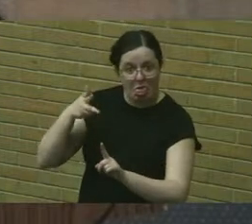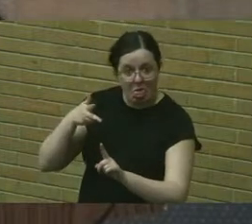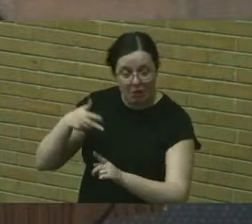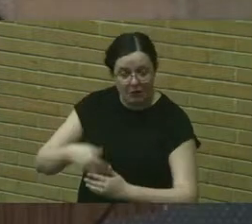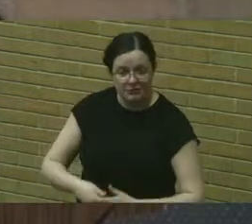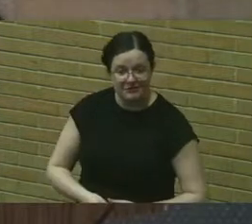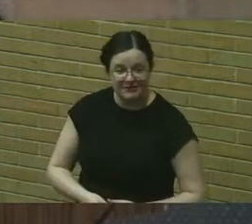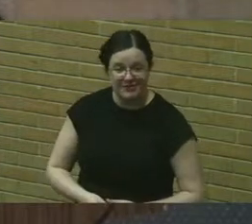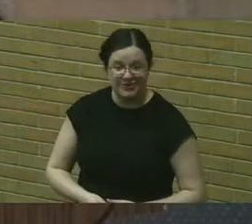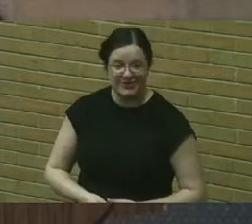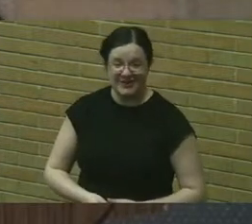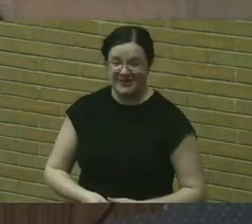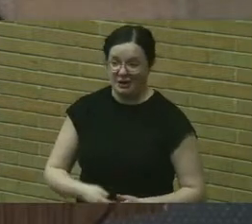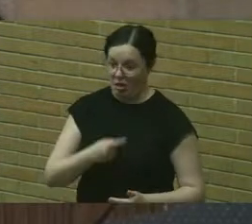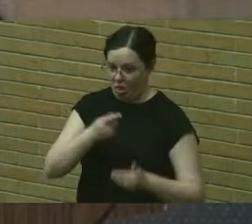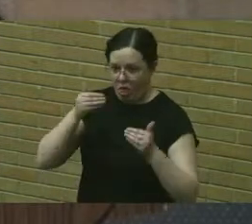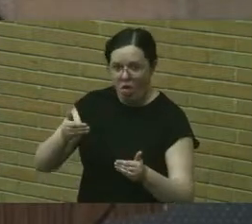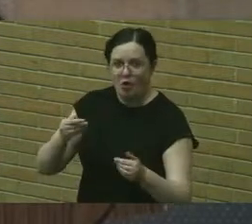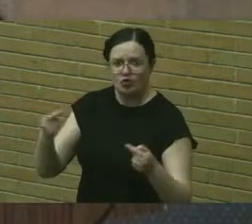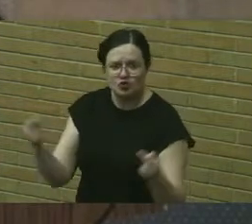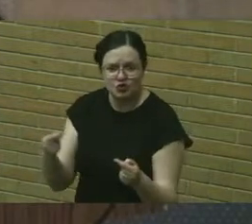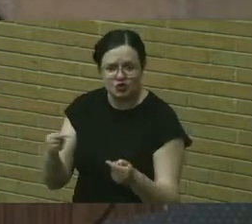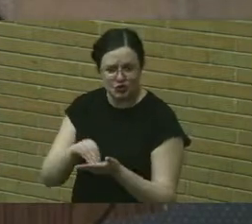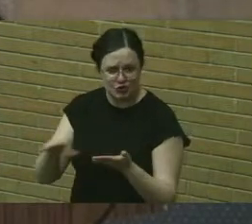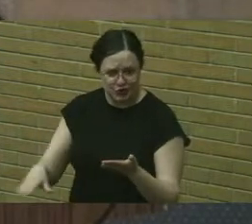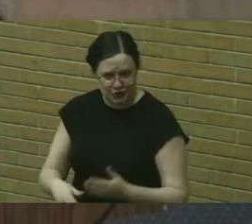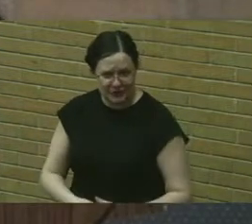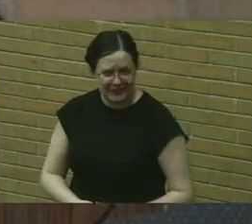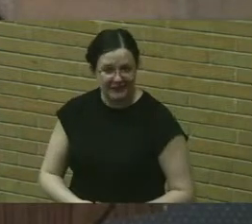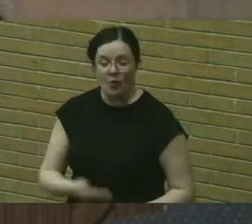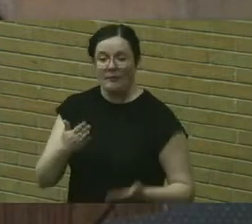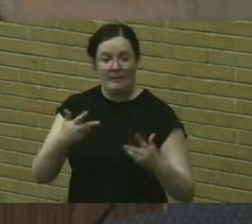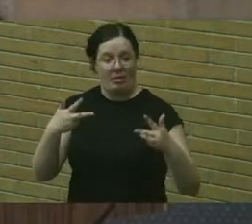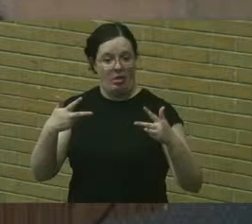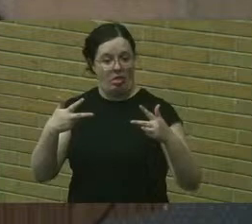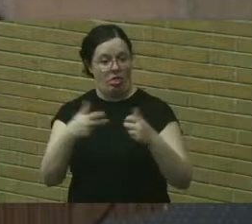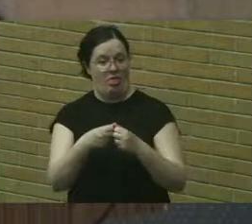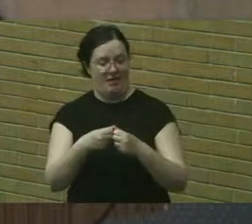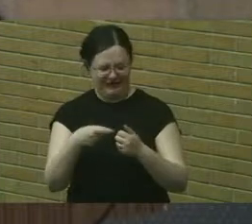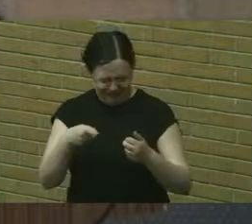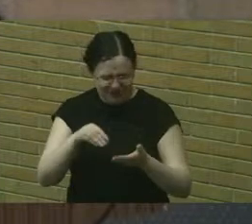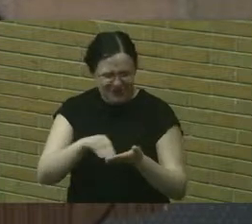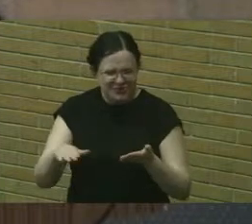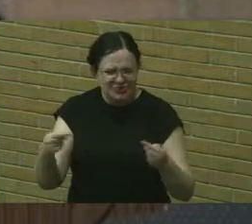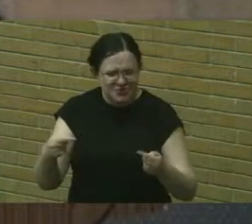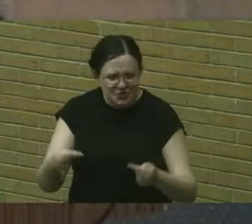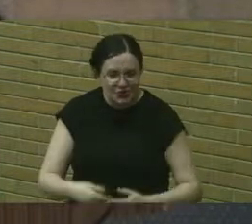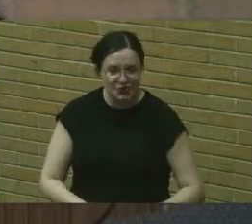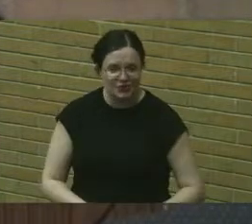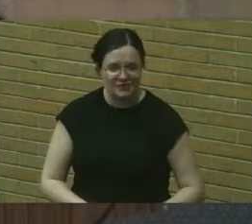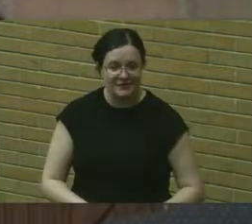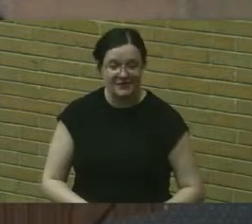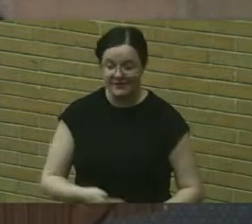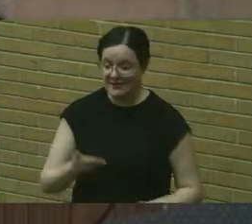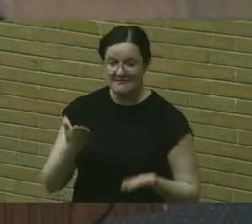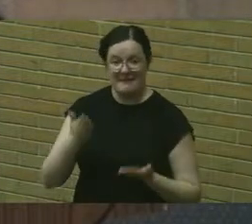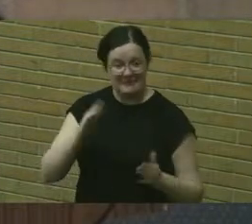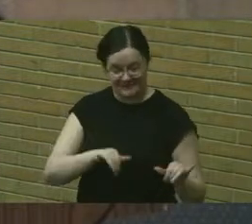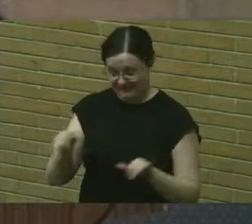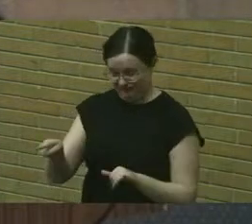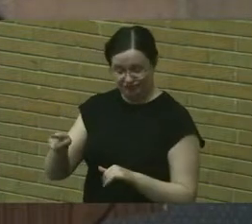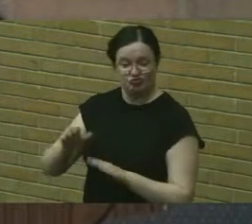something that can hurt a student, even one vehicle into another, such as children who have been hit by bikes, on their